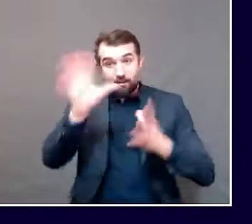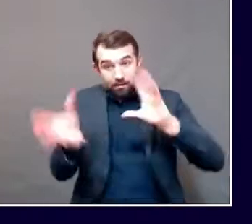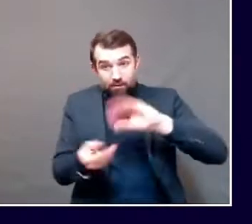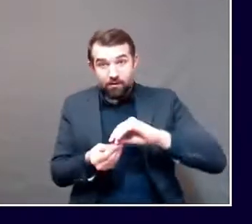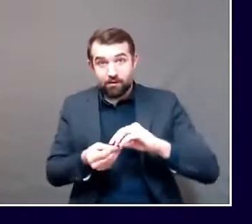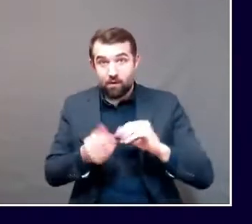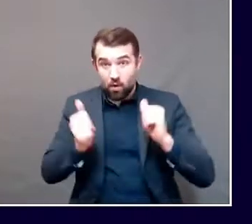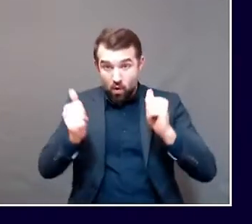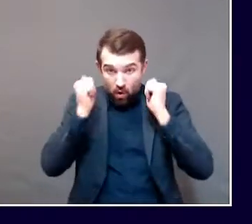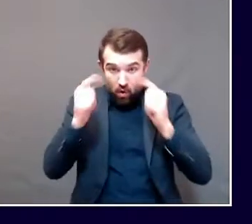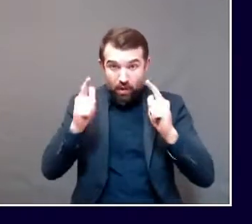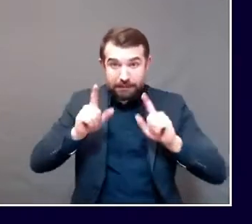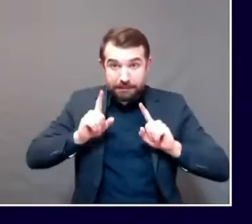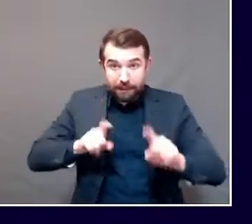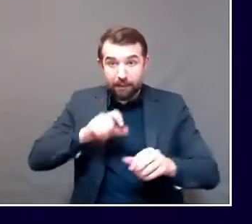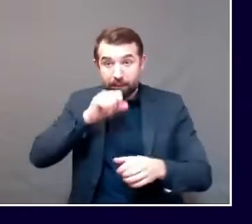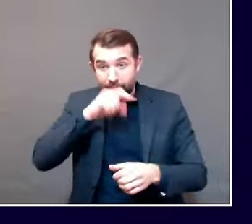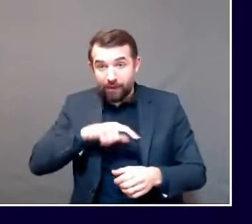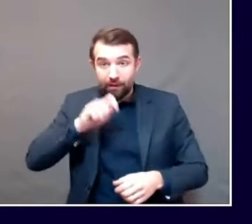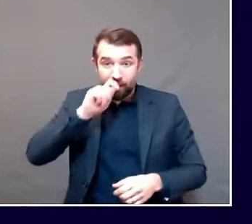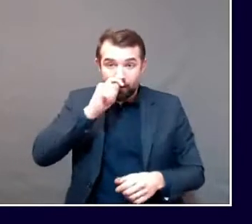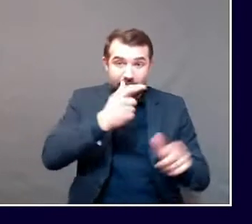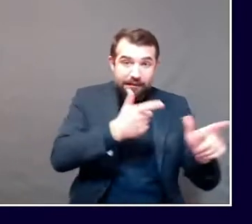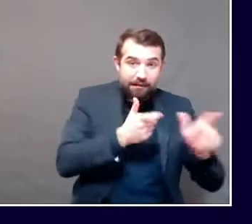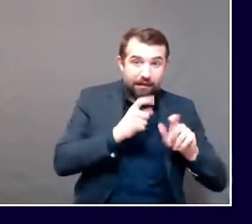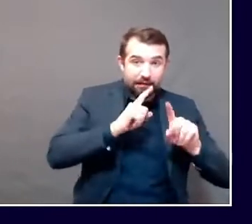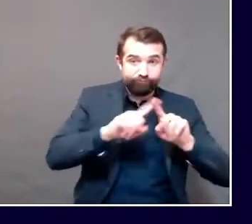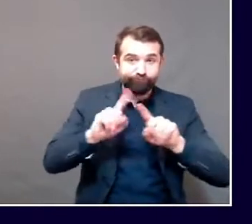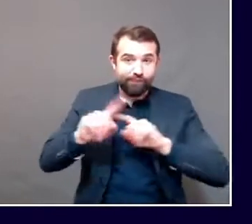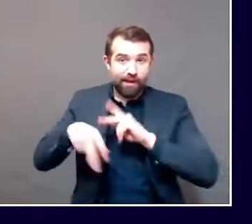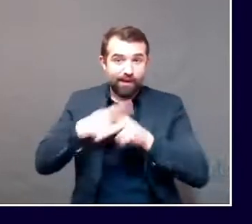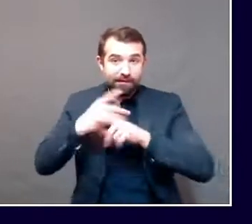our epidemiological statistics starts falling off.